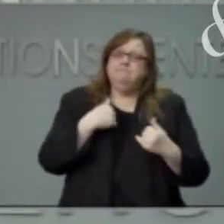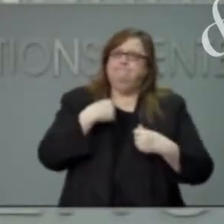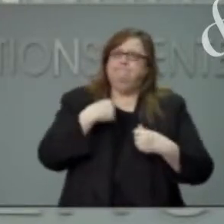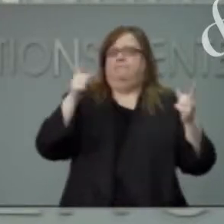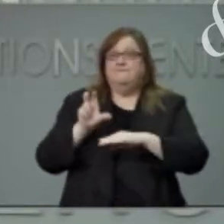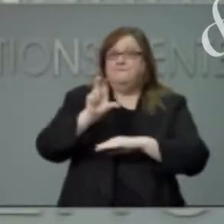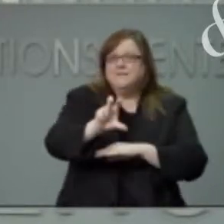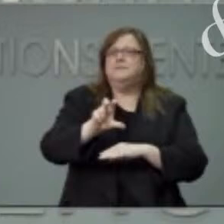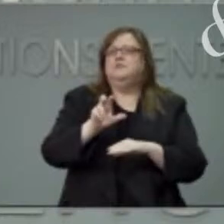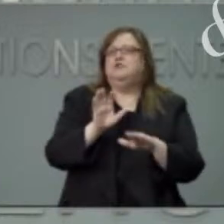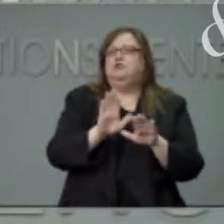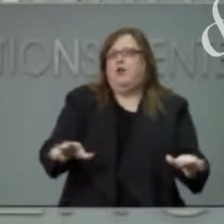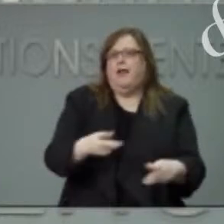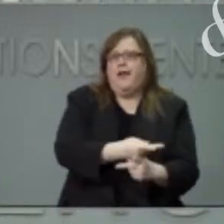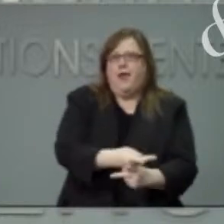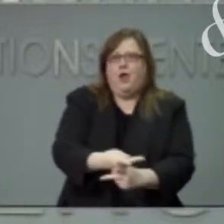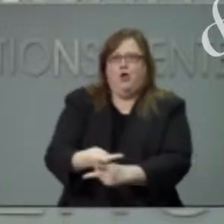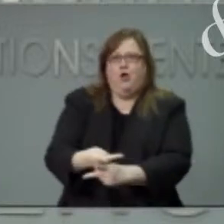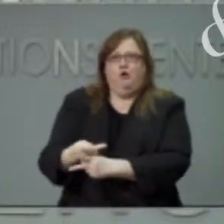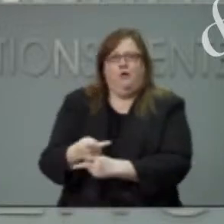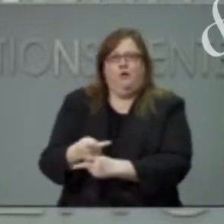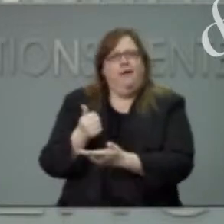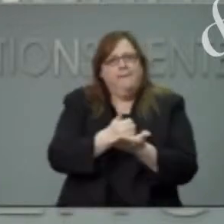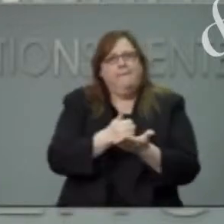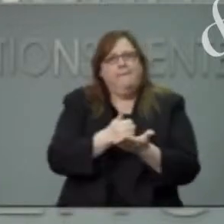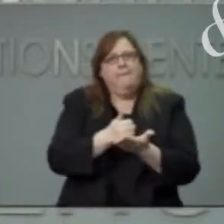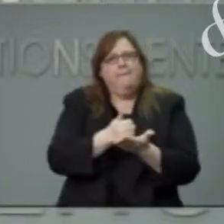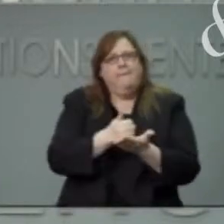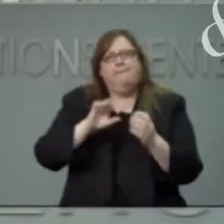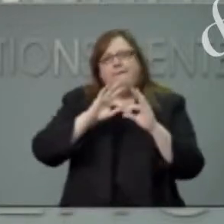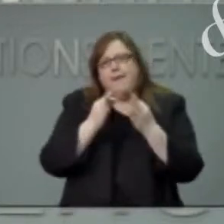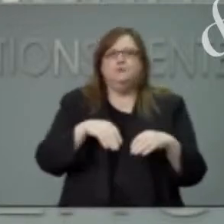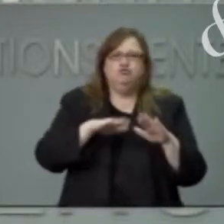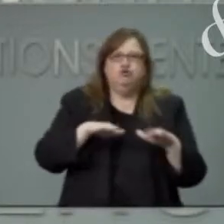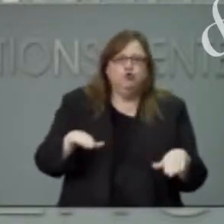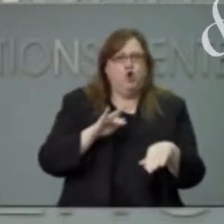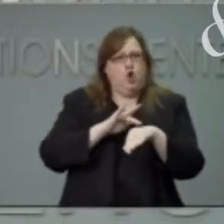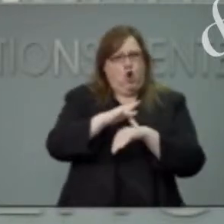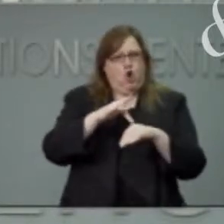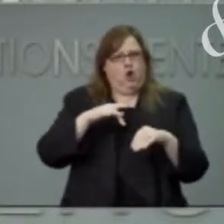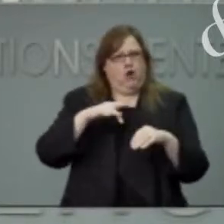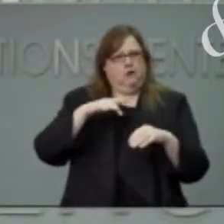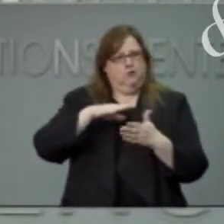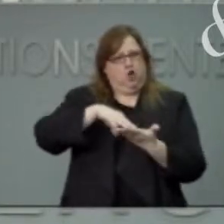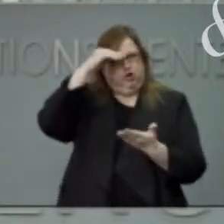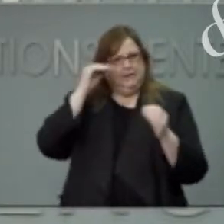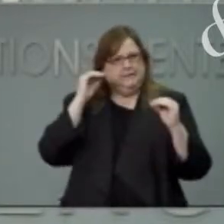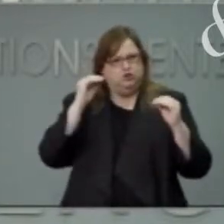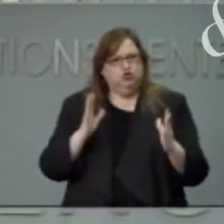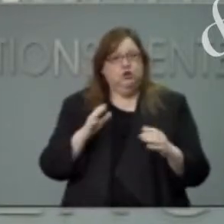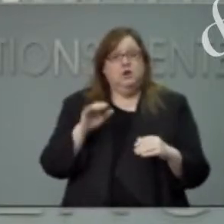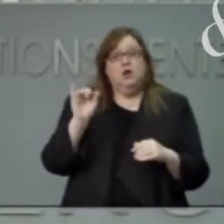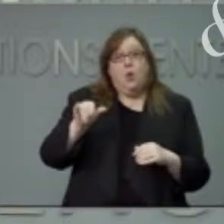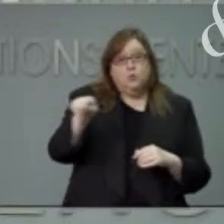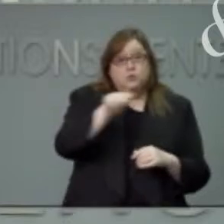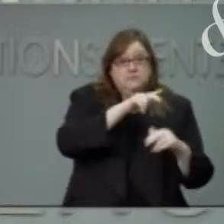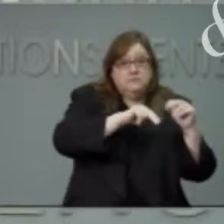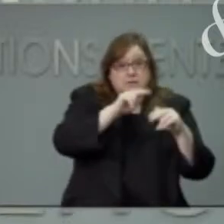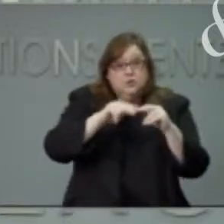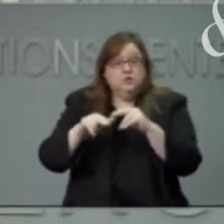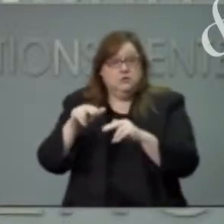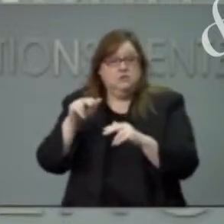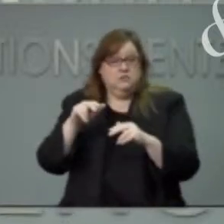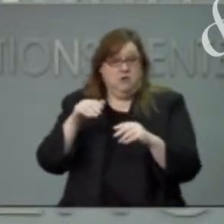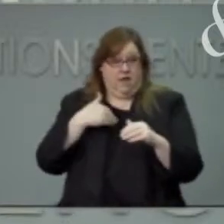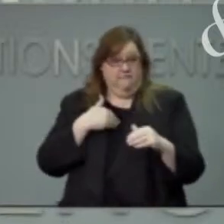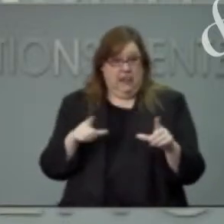learning teachers. Licensed facilities that are providing in-person childcare from August to October are